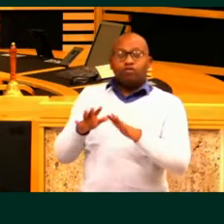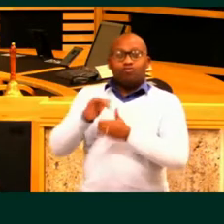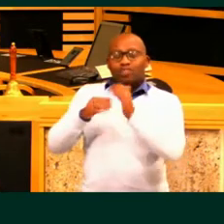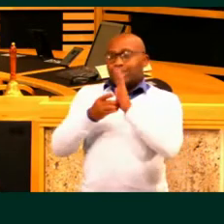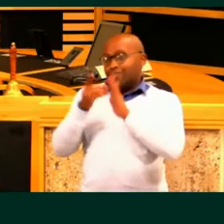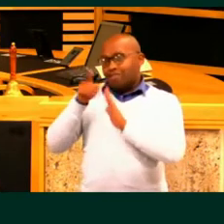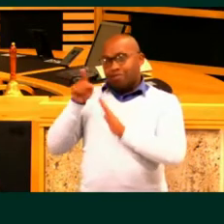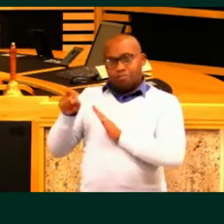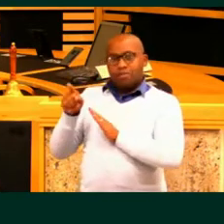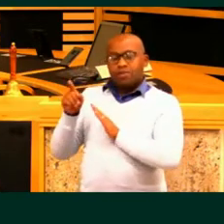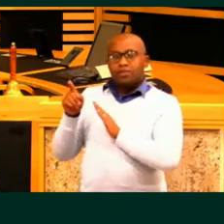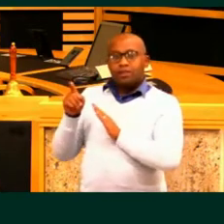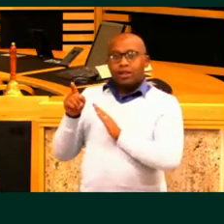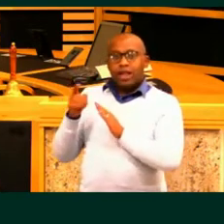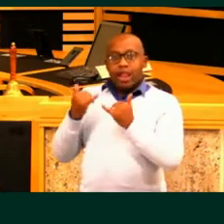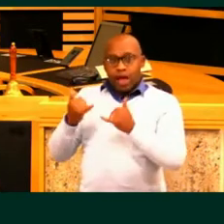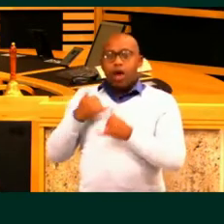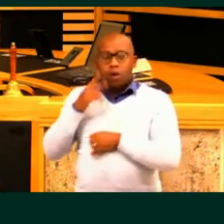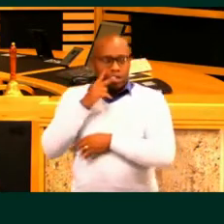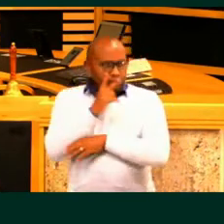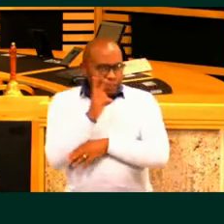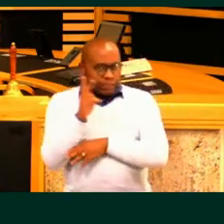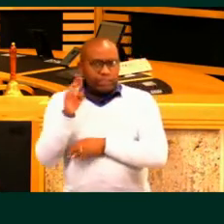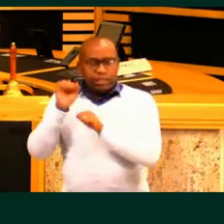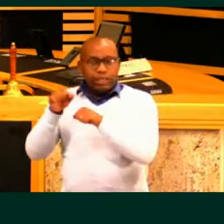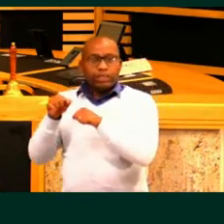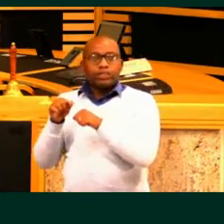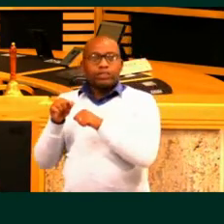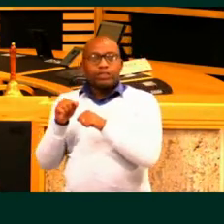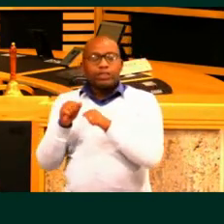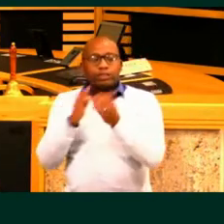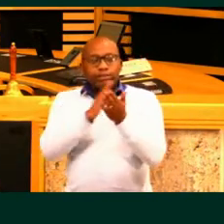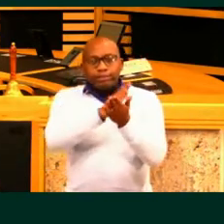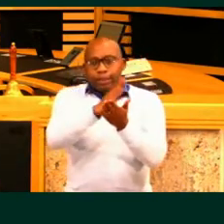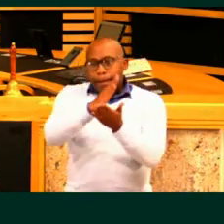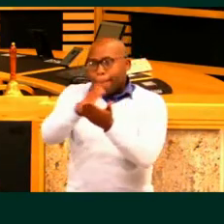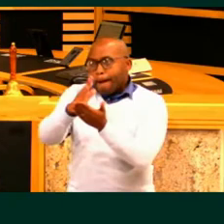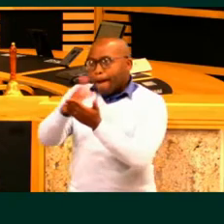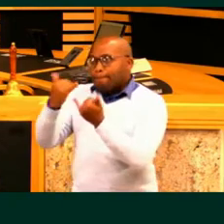their socks because that portfolio committee